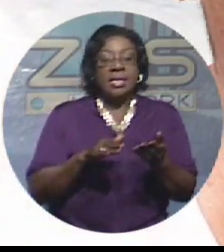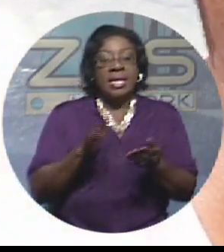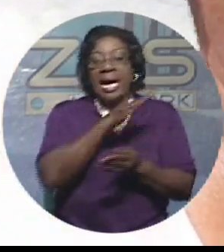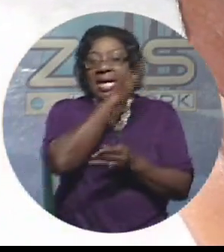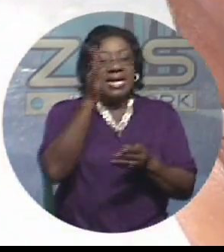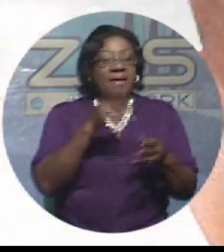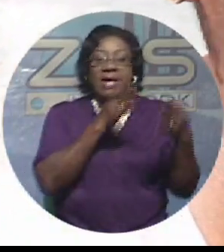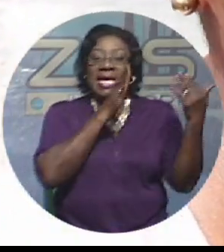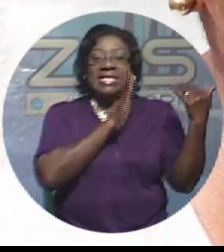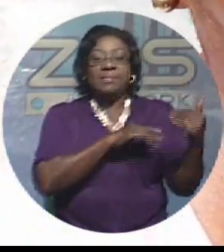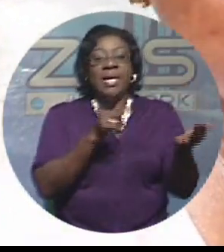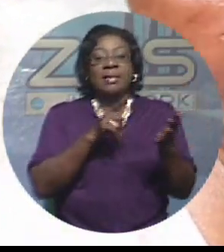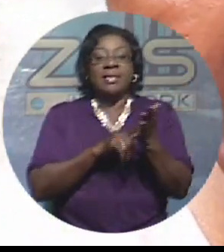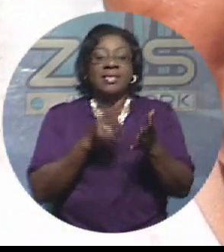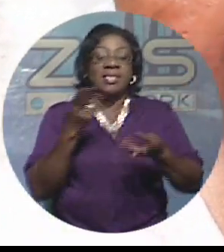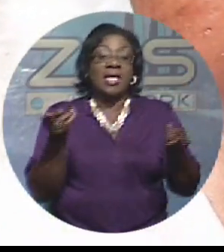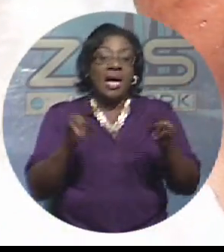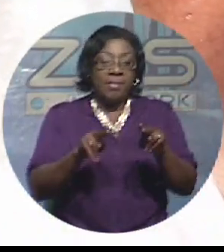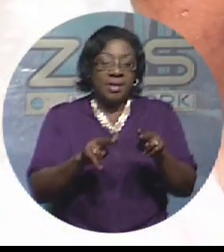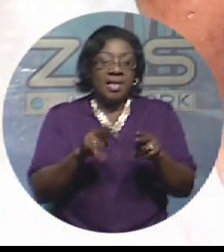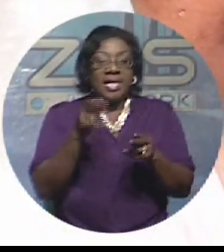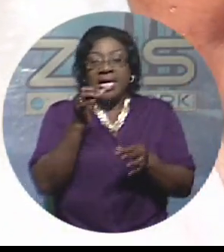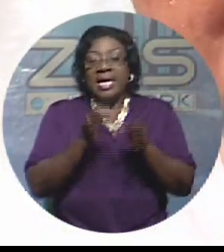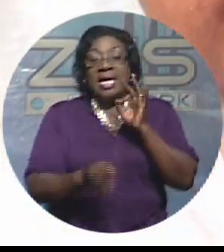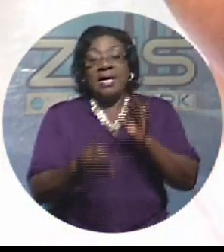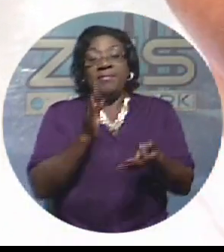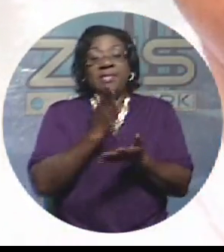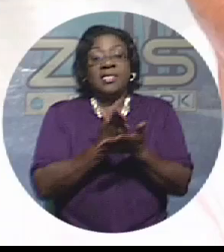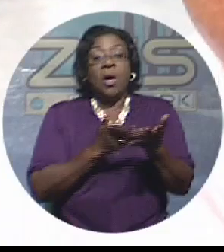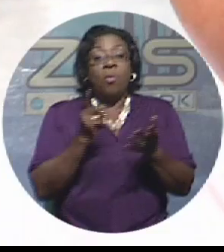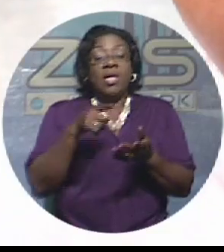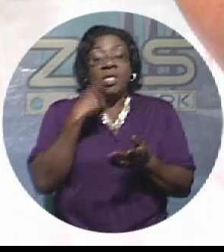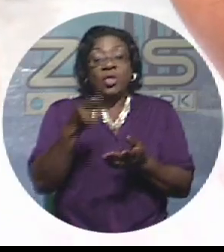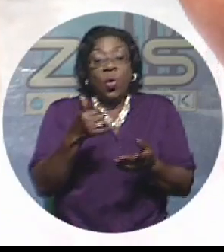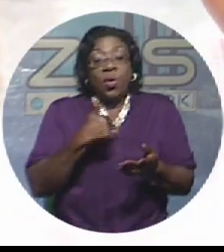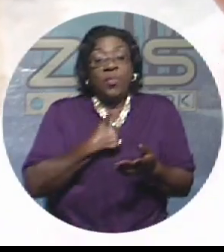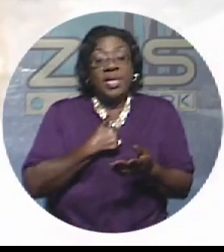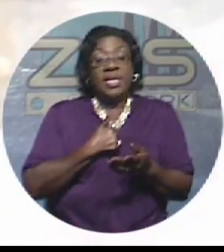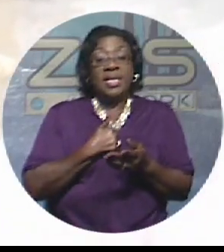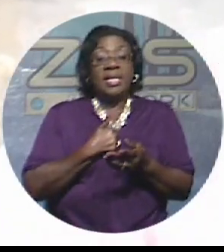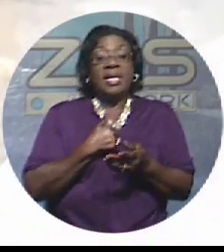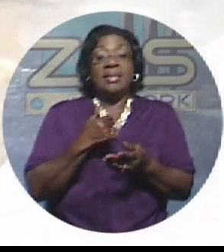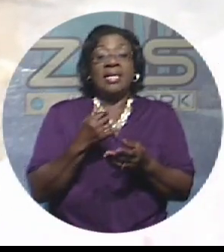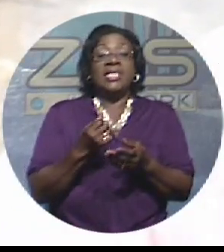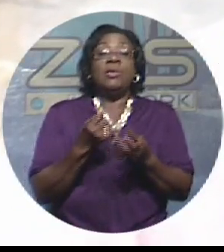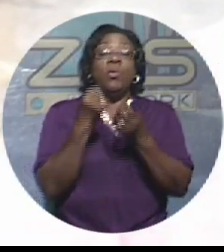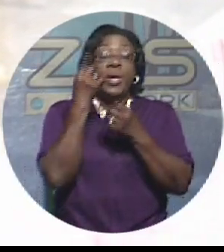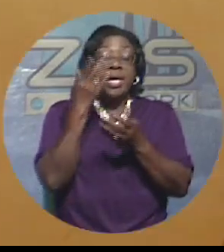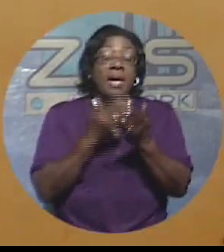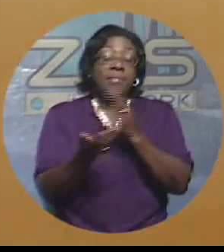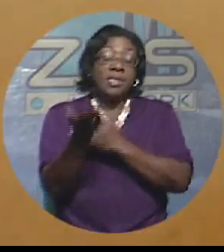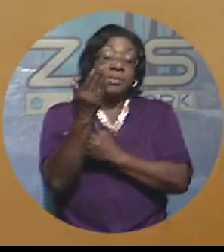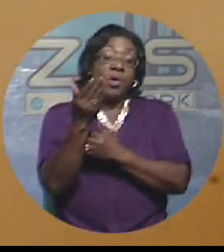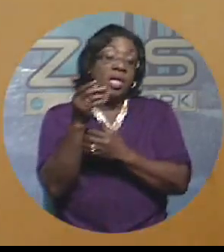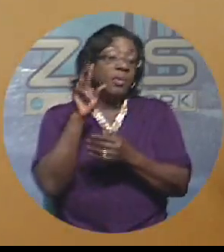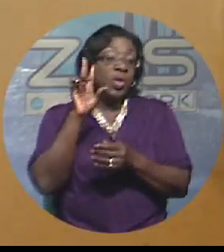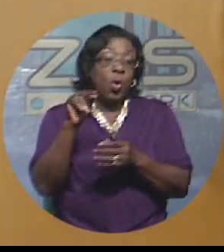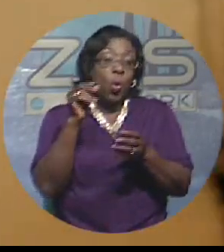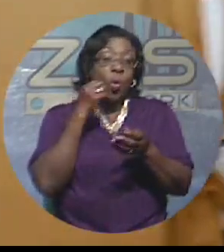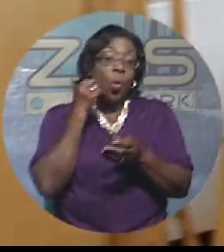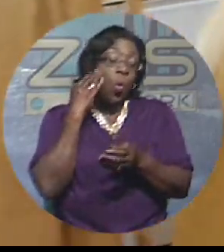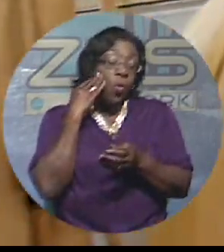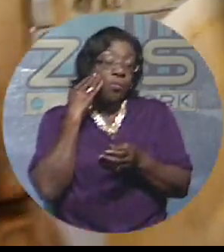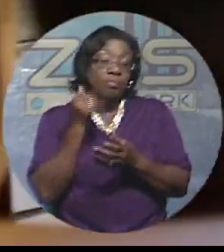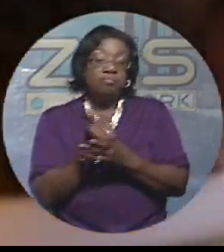No. Someone had told me Thursday, Friday morning, I would have woken up homeless. I would have said no. Prime Minister the Right